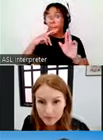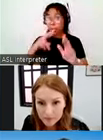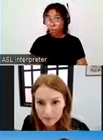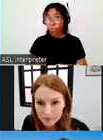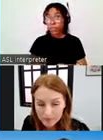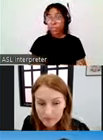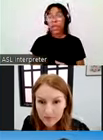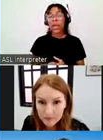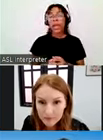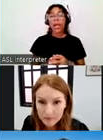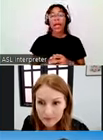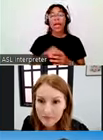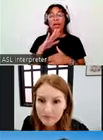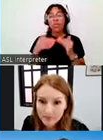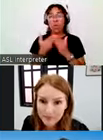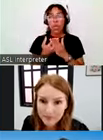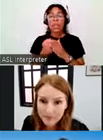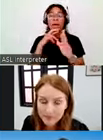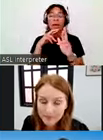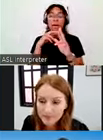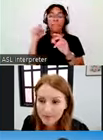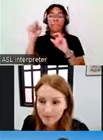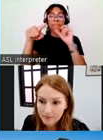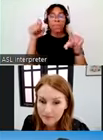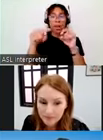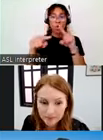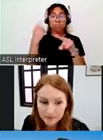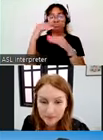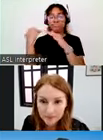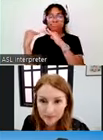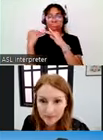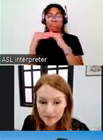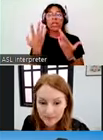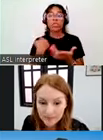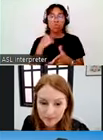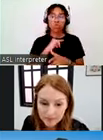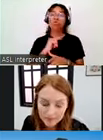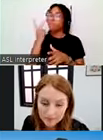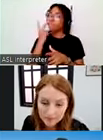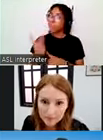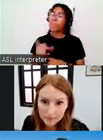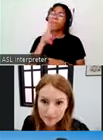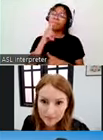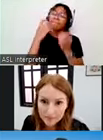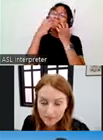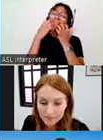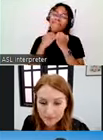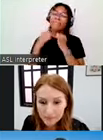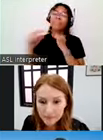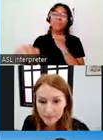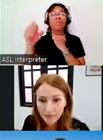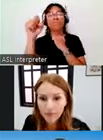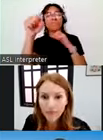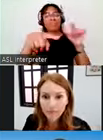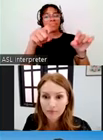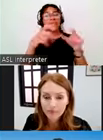frequently asked questions during today's presentation as a follow-up. So we hear you and we appreciate your participation again. I do have one question that I'll toss